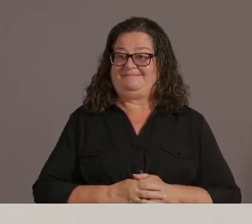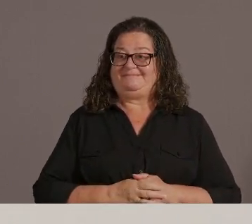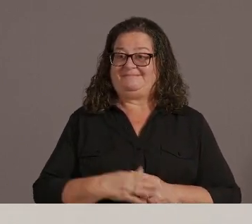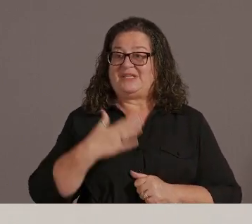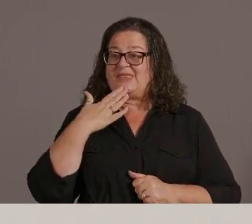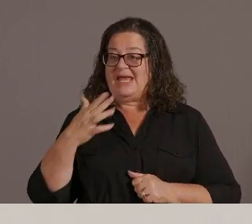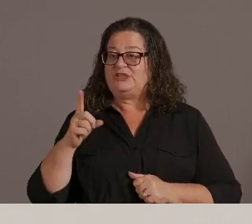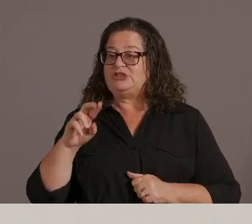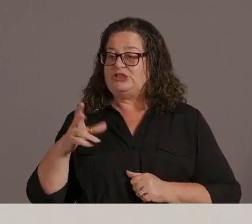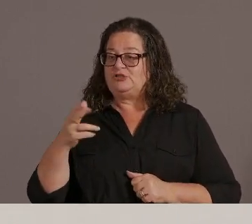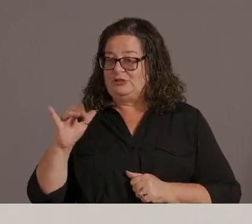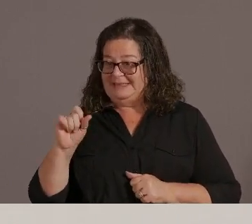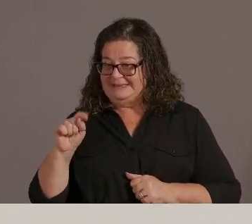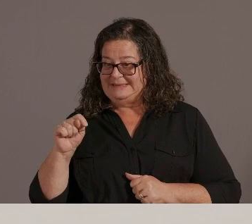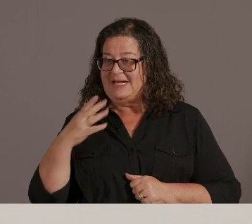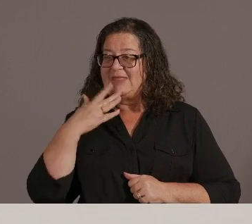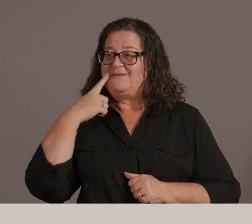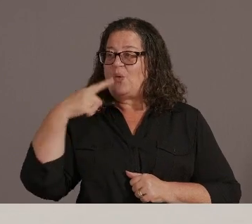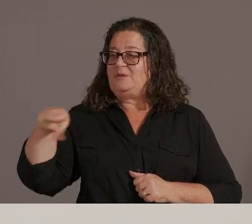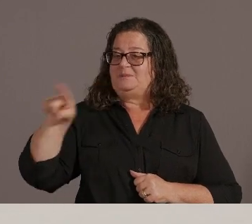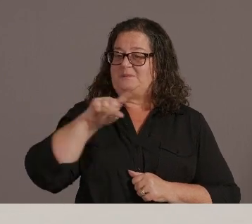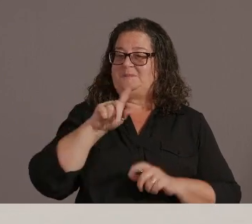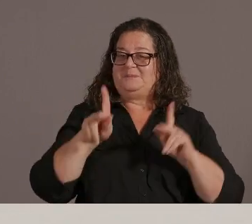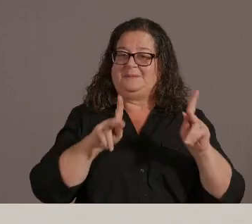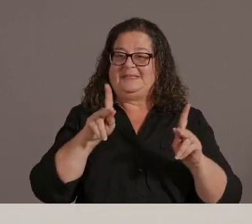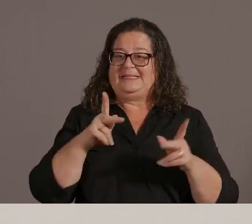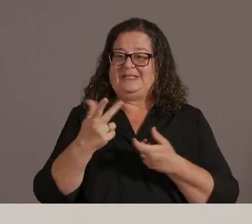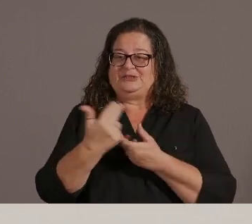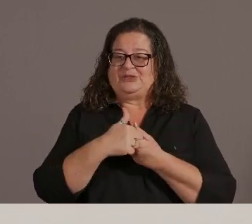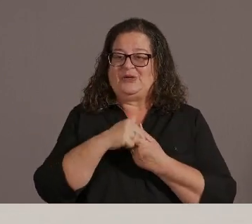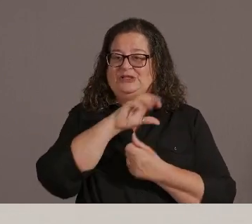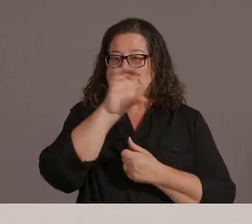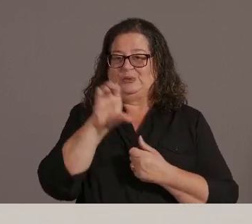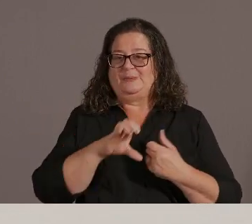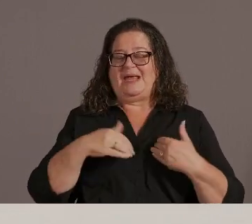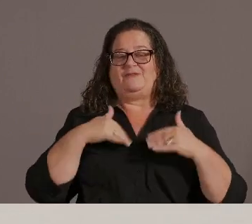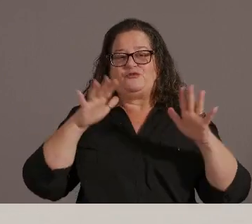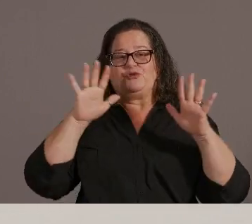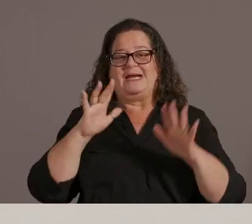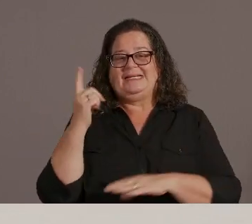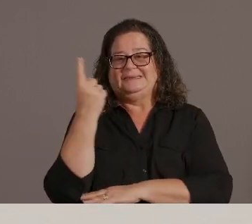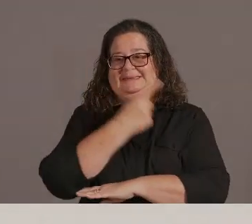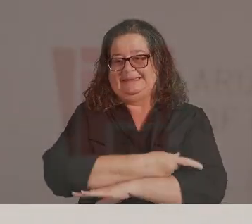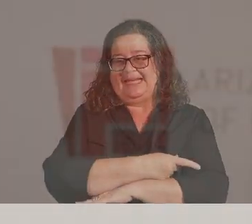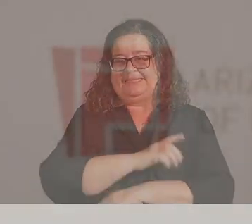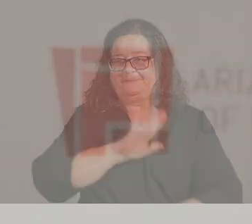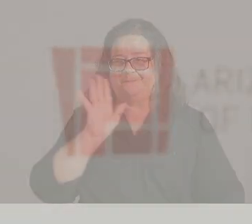for joining us this afternoon. Everyone have a great weekend. Yeah, thank you. Everyone have a very, very nice weekend.